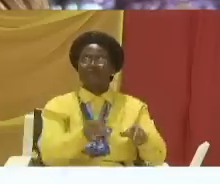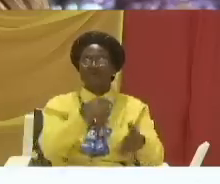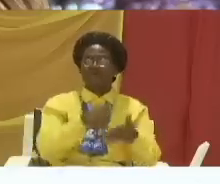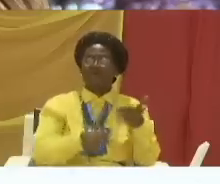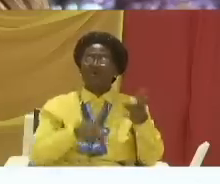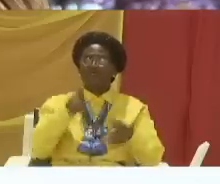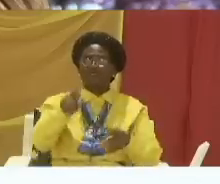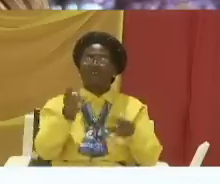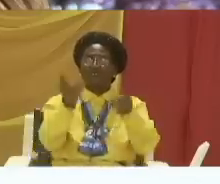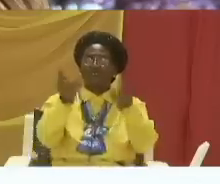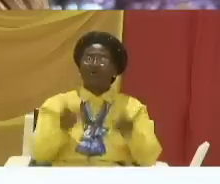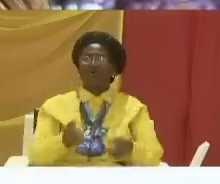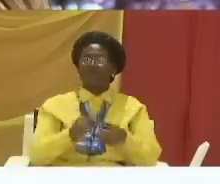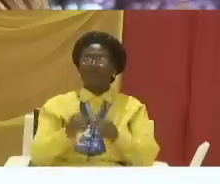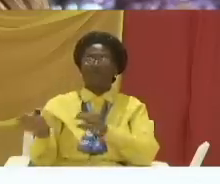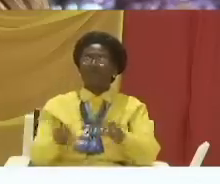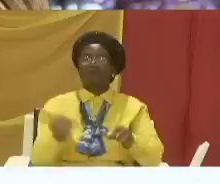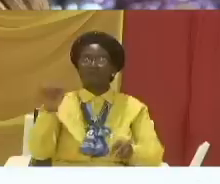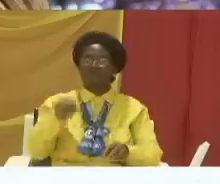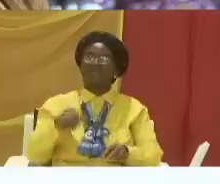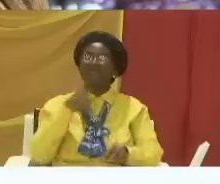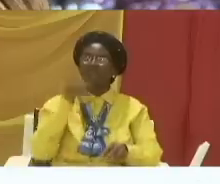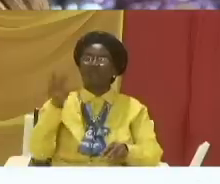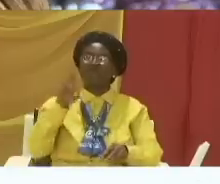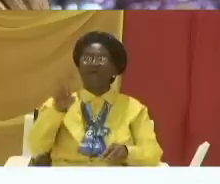They told her